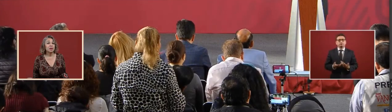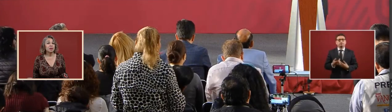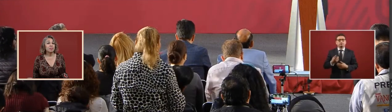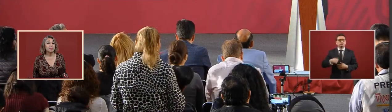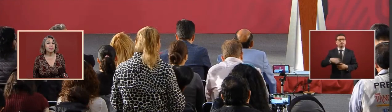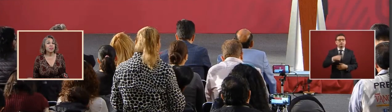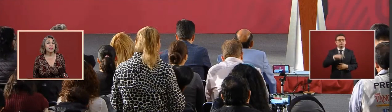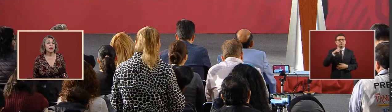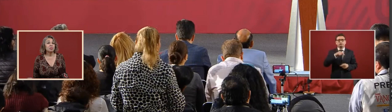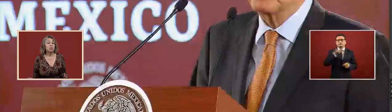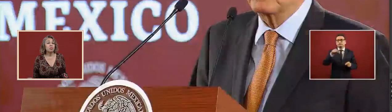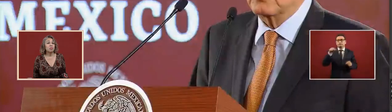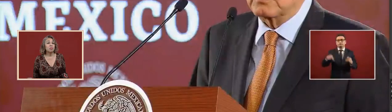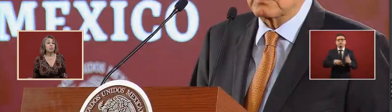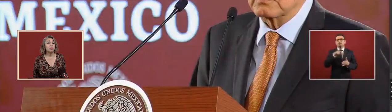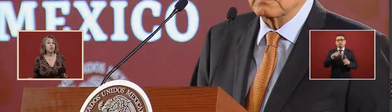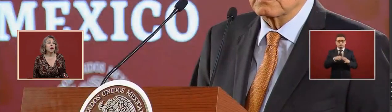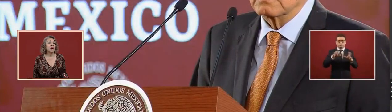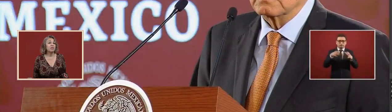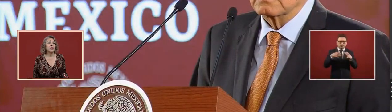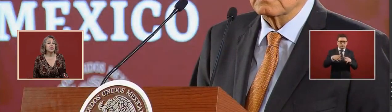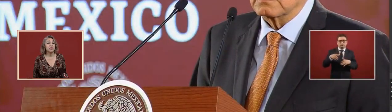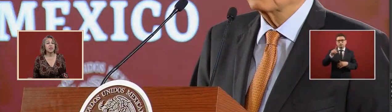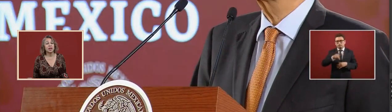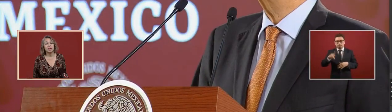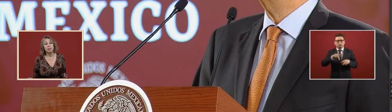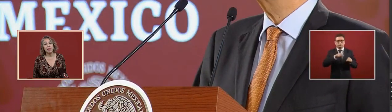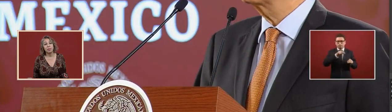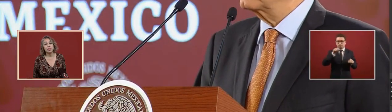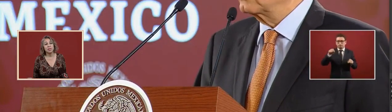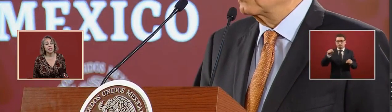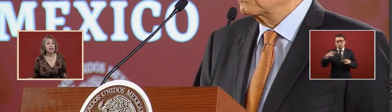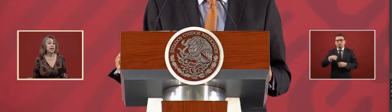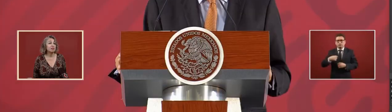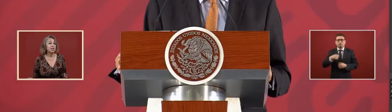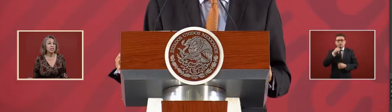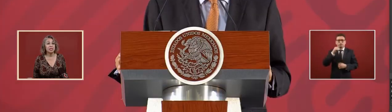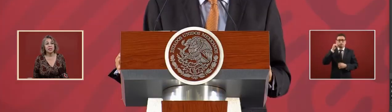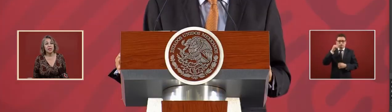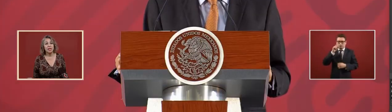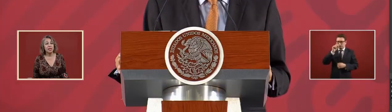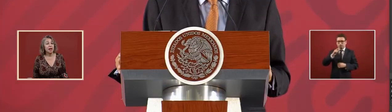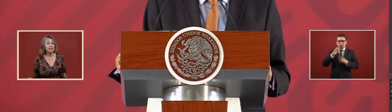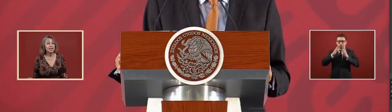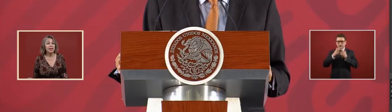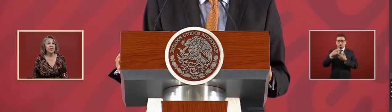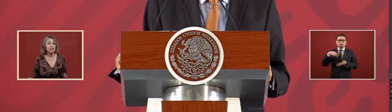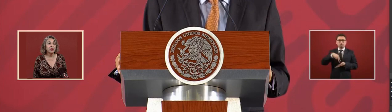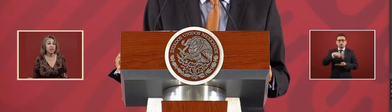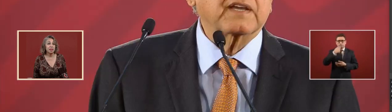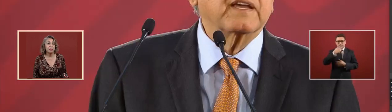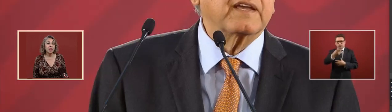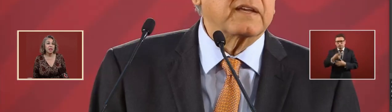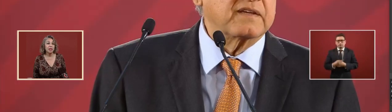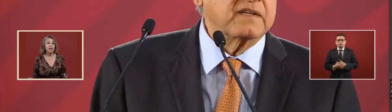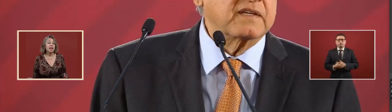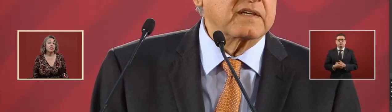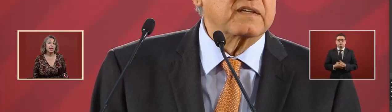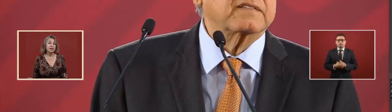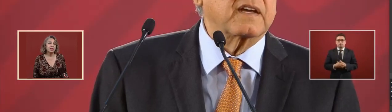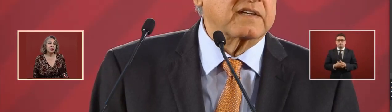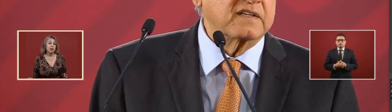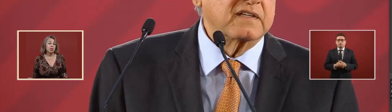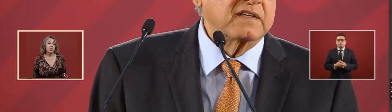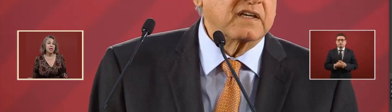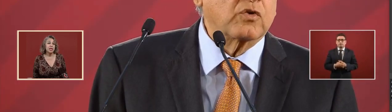recorridos a las comunidades, a los pueblos, more coverage for the peoples and the counties. And I said that yesterday at the meeting,